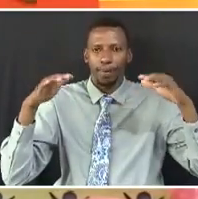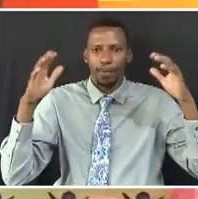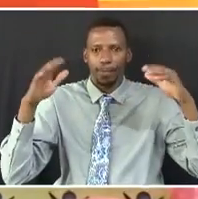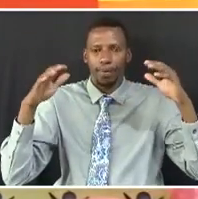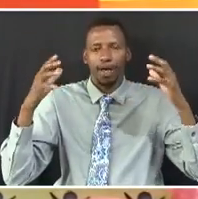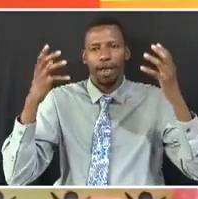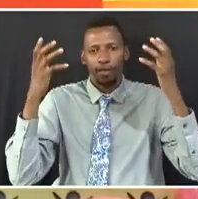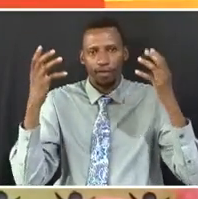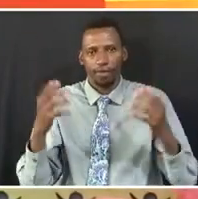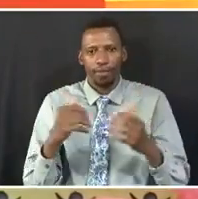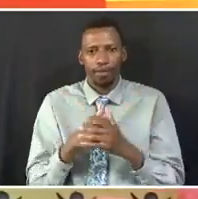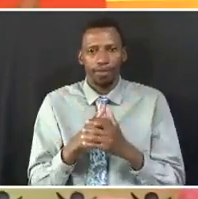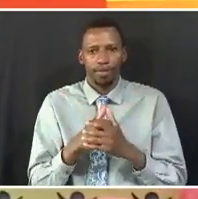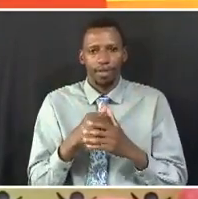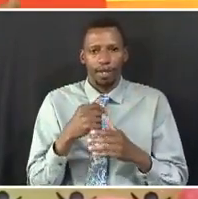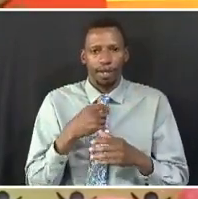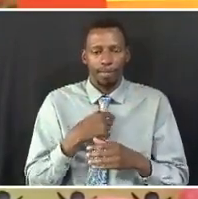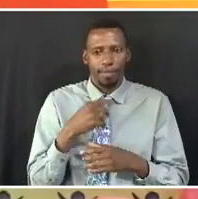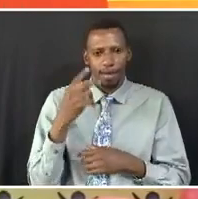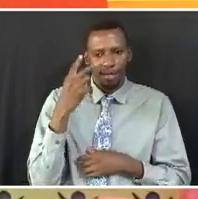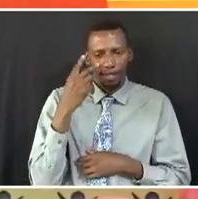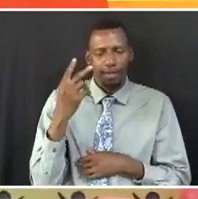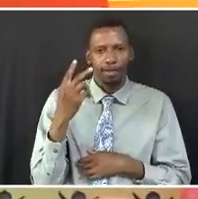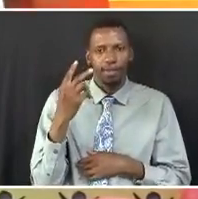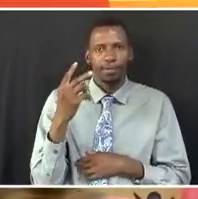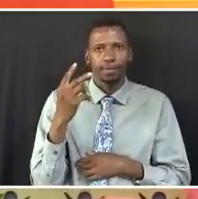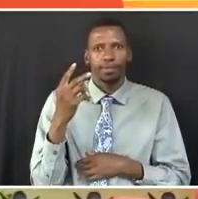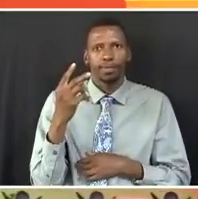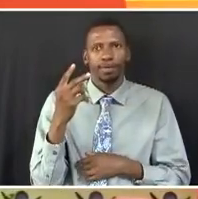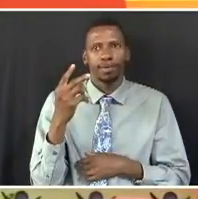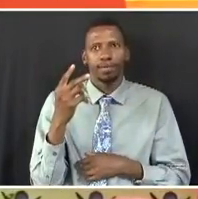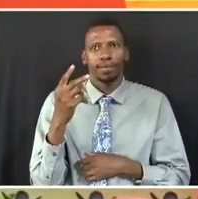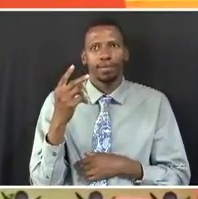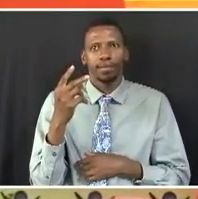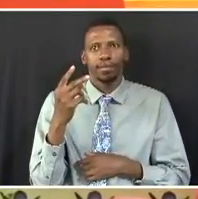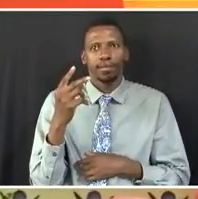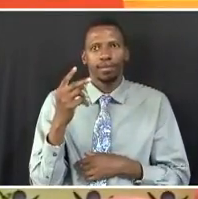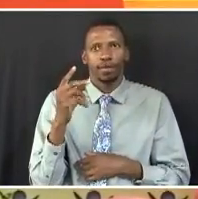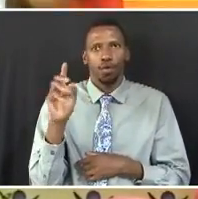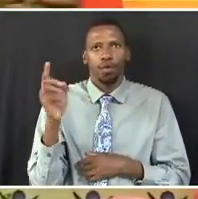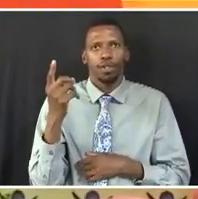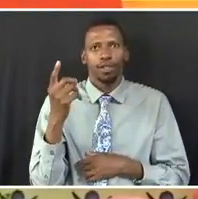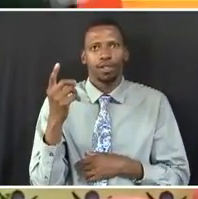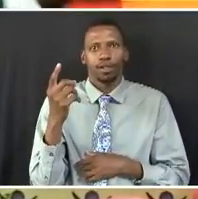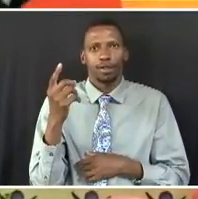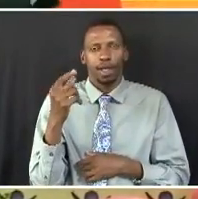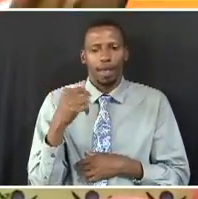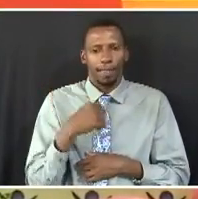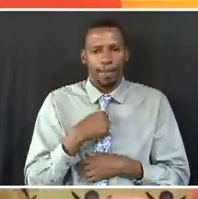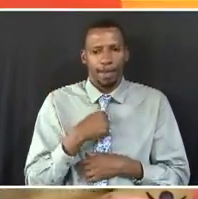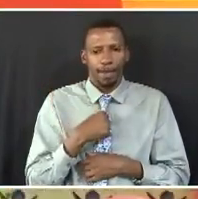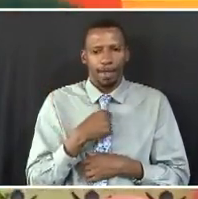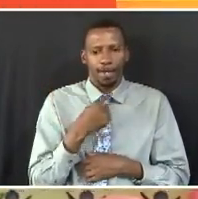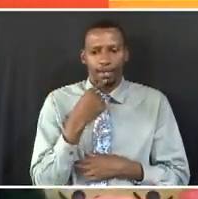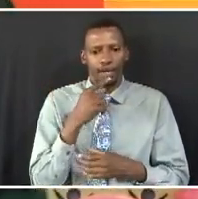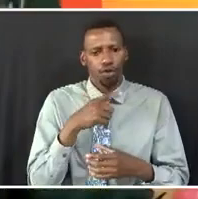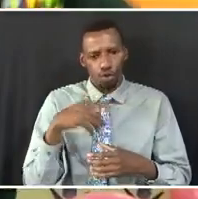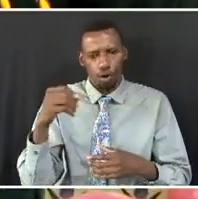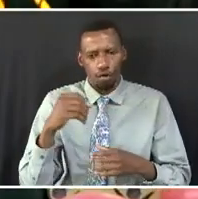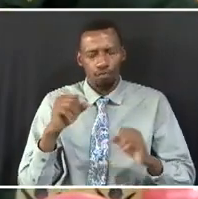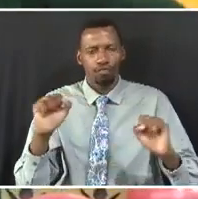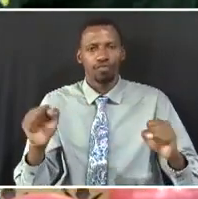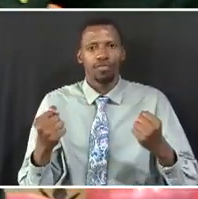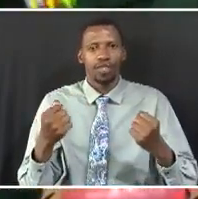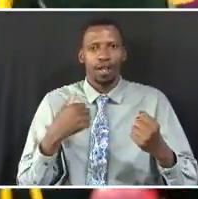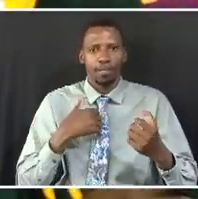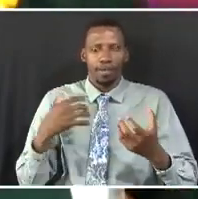drops. So I saw once, and the man in me said, go and rescue those ladies. So I went and carried